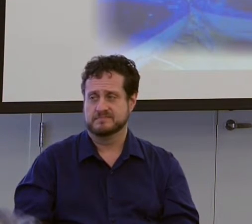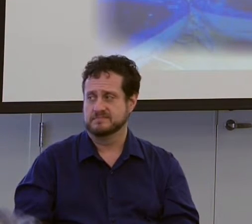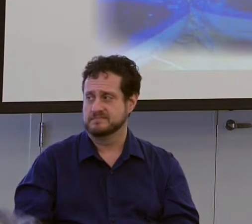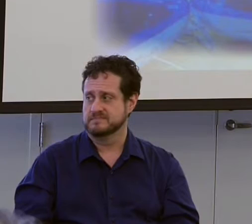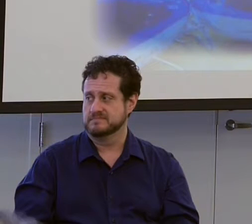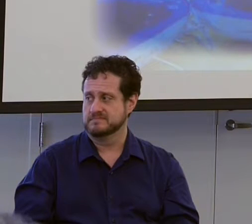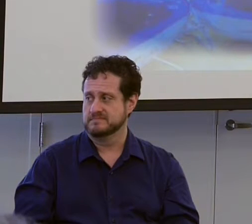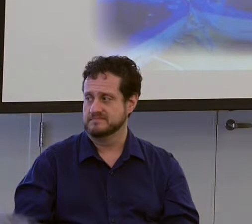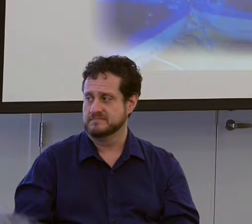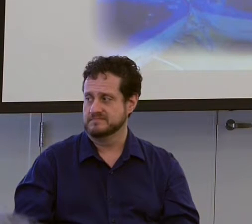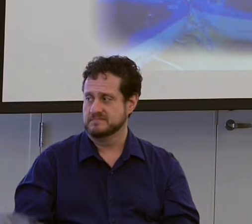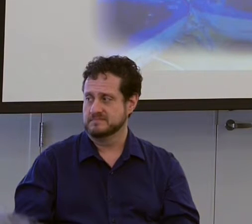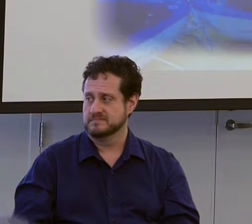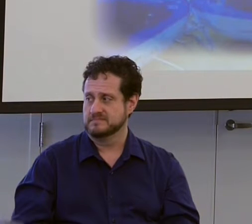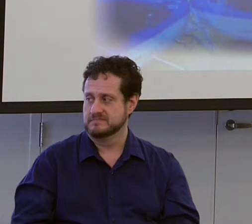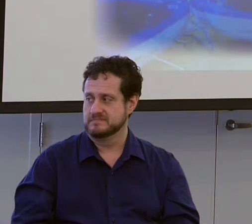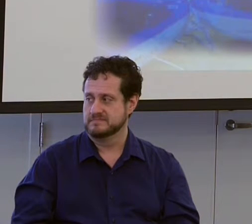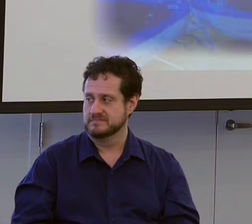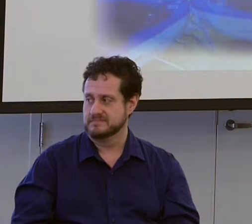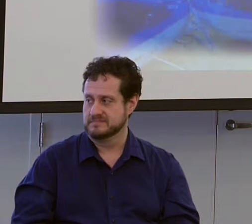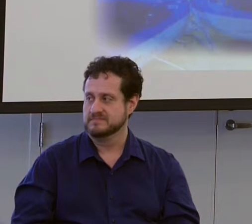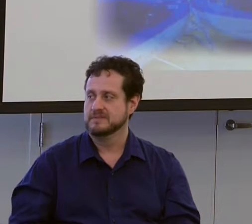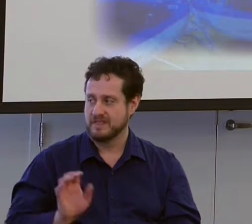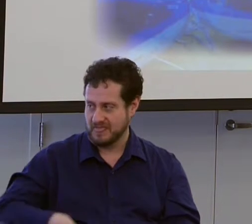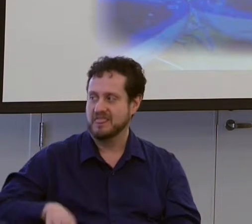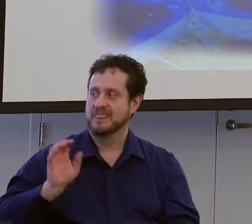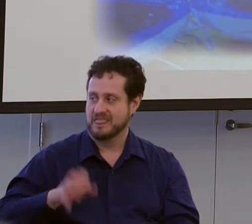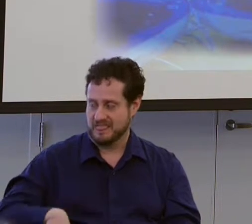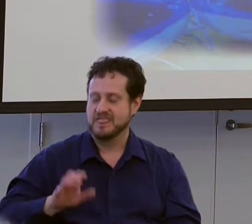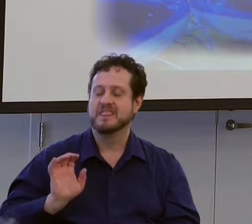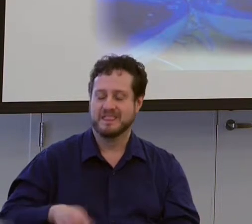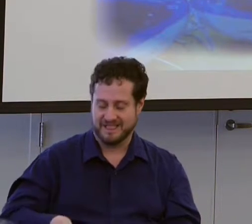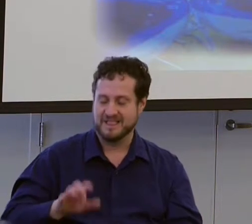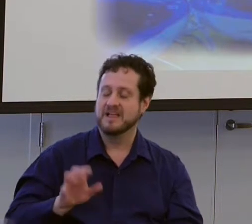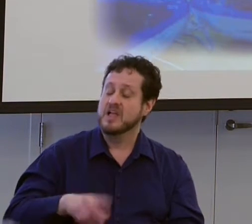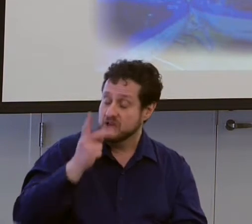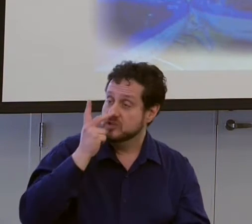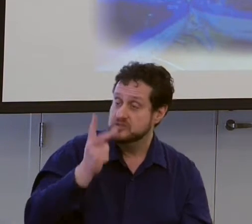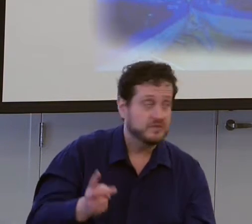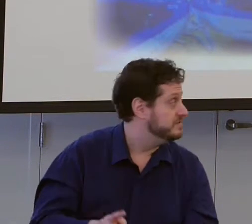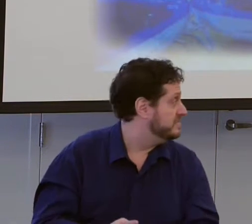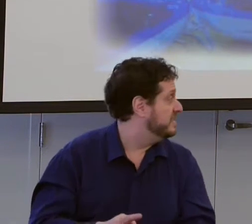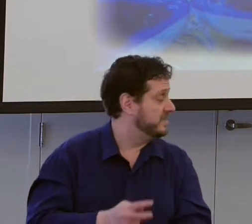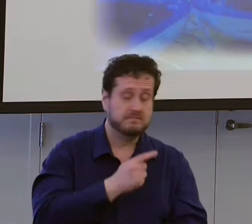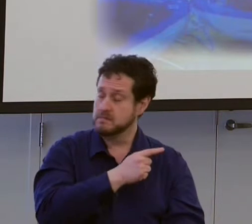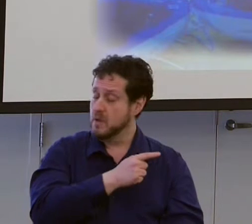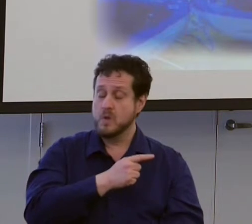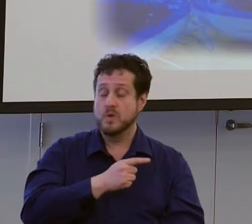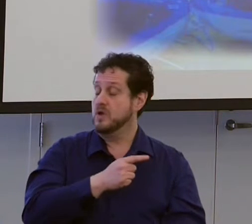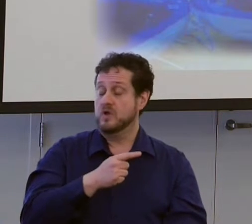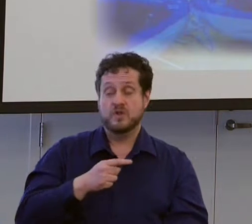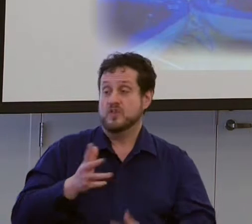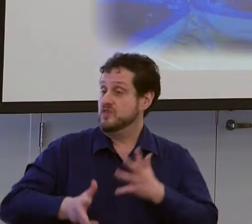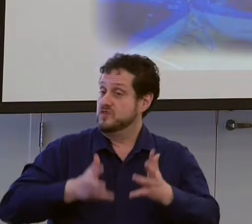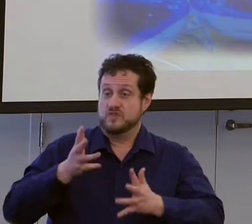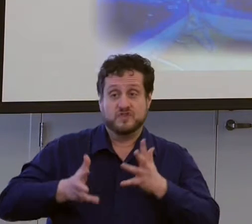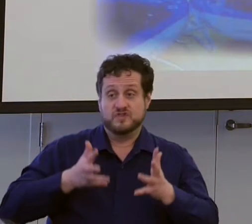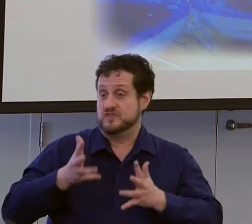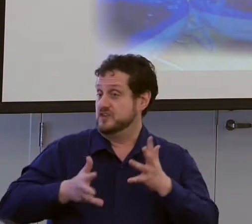They're scintillating stories. The kids love it. What you see is that she's gesturing very systematically, right?